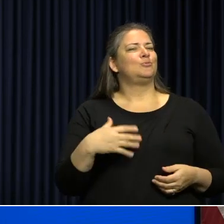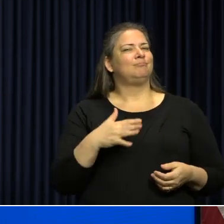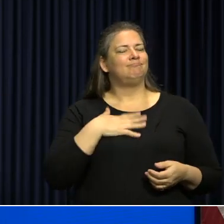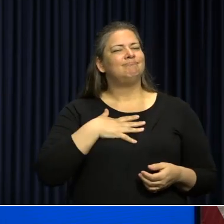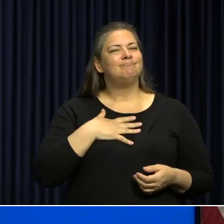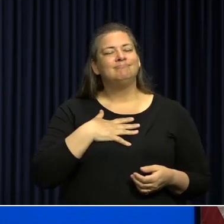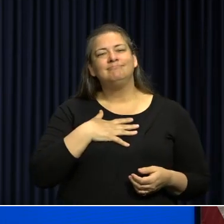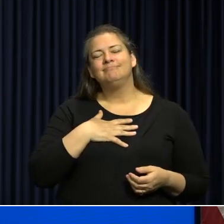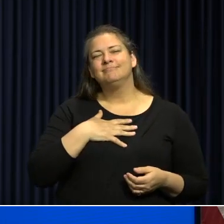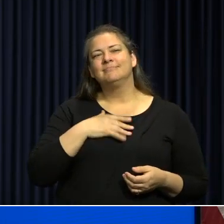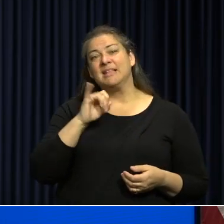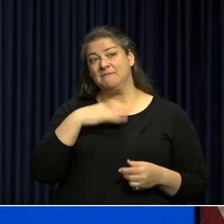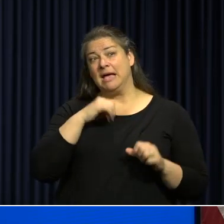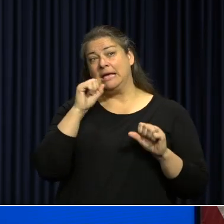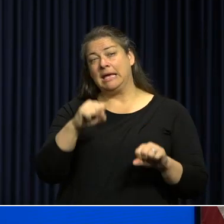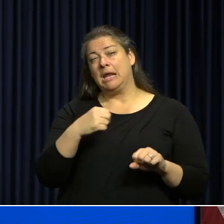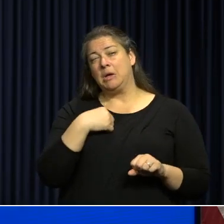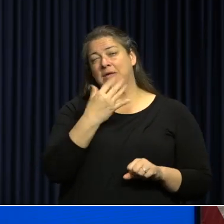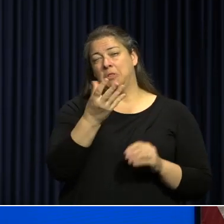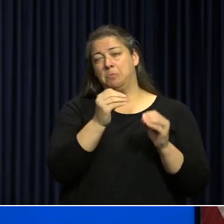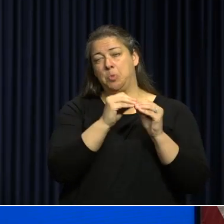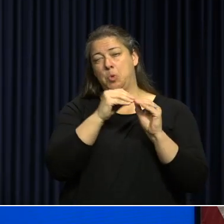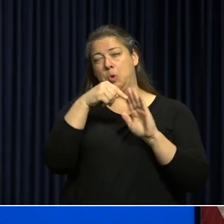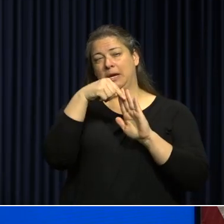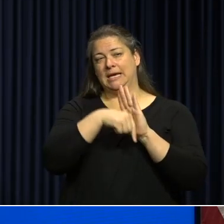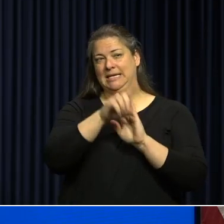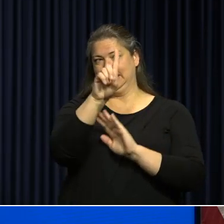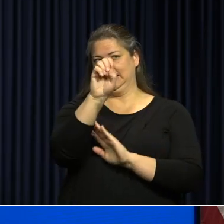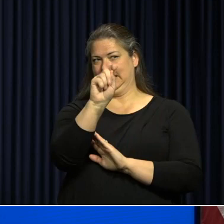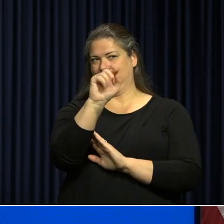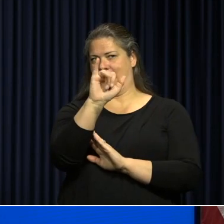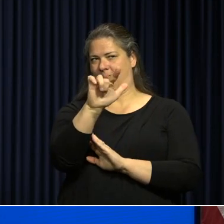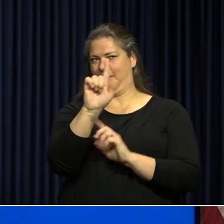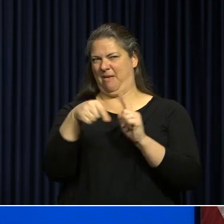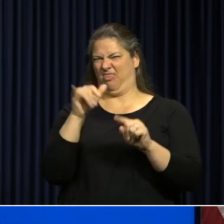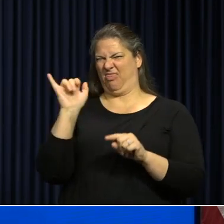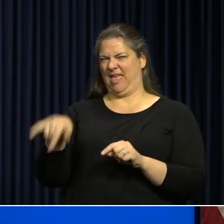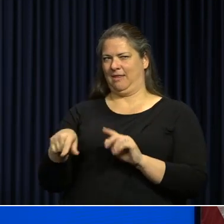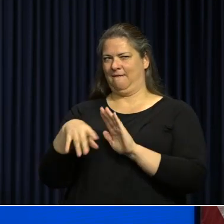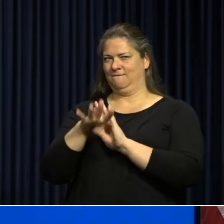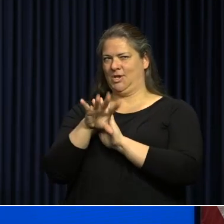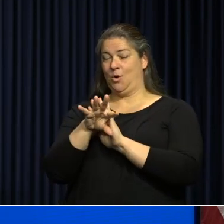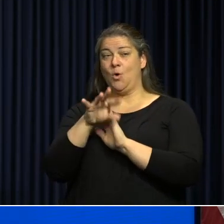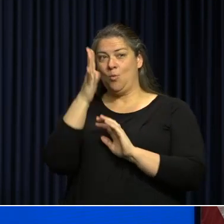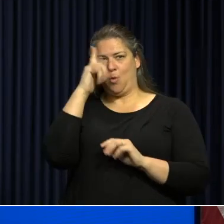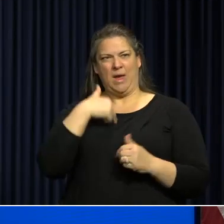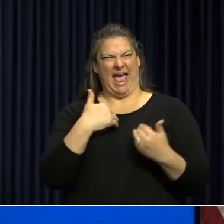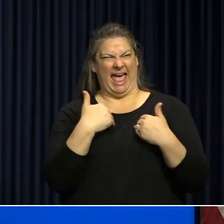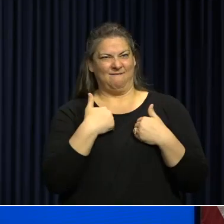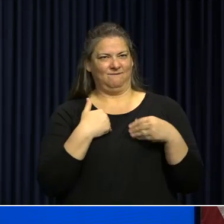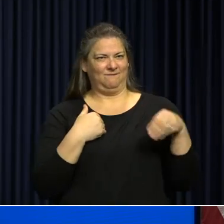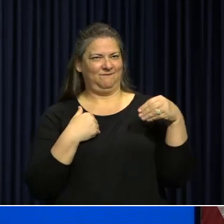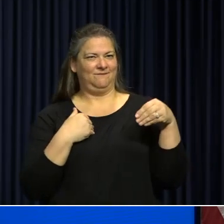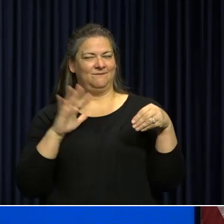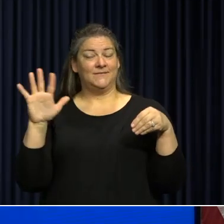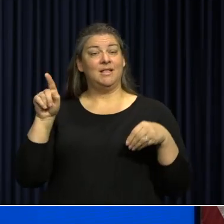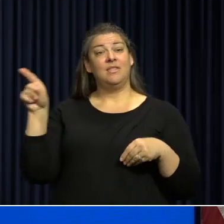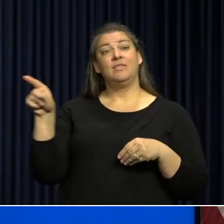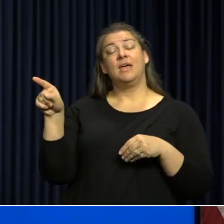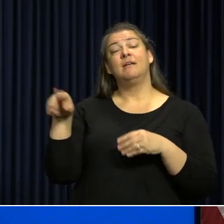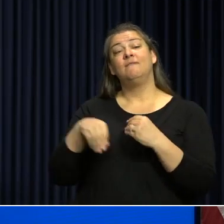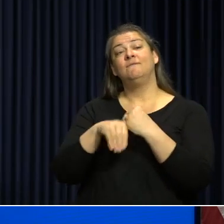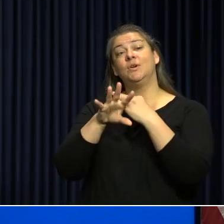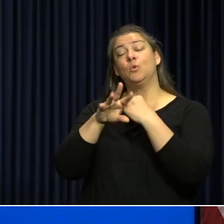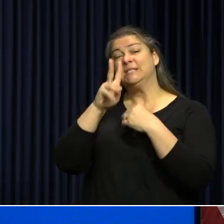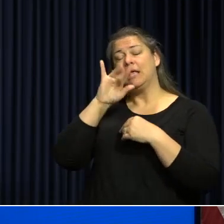I'm going to give you a little bit of extra detail on it, because in this one, we have it. So this video, when it comes